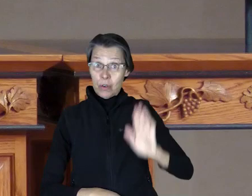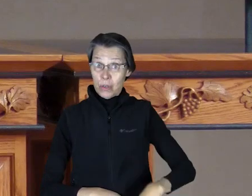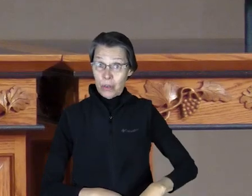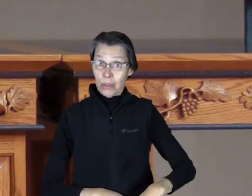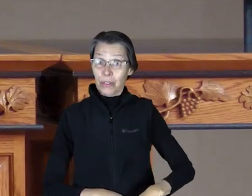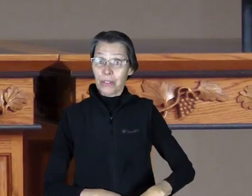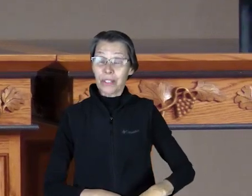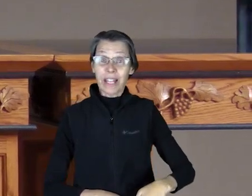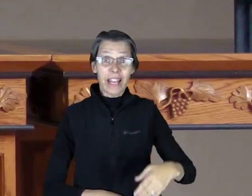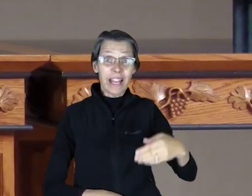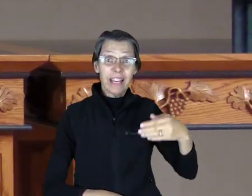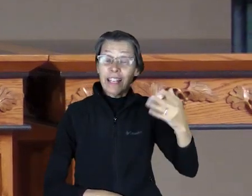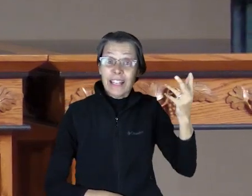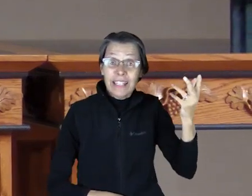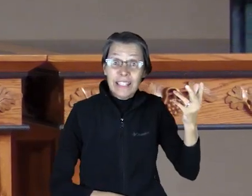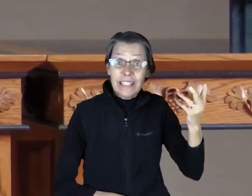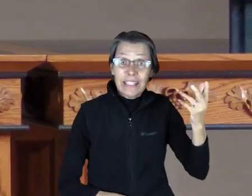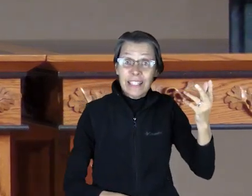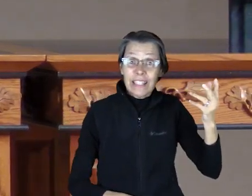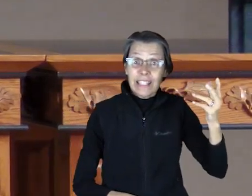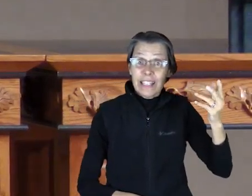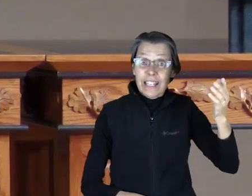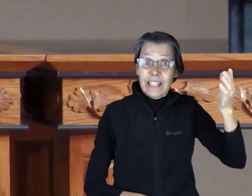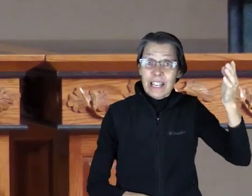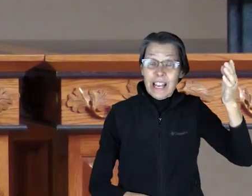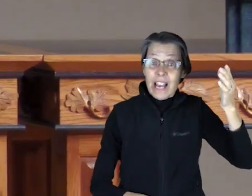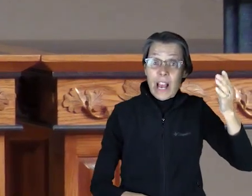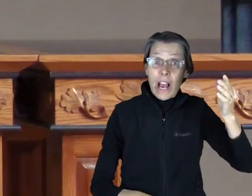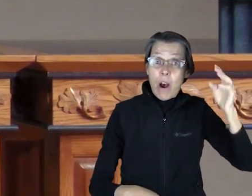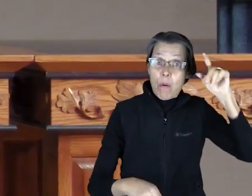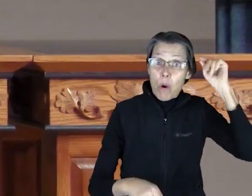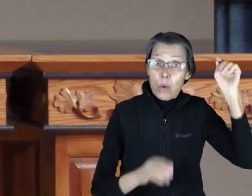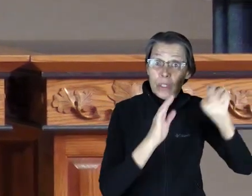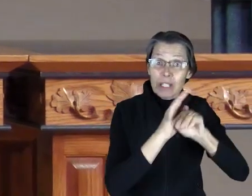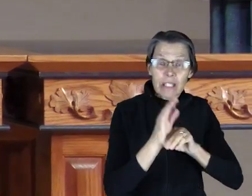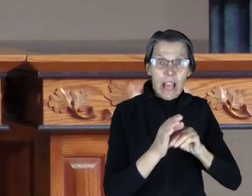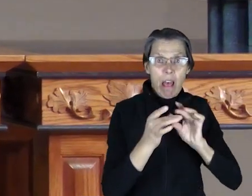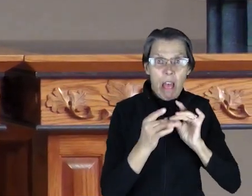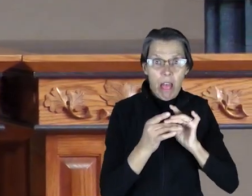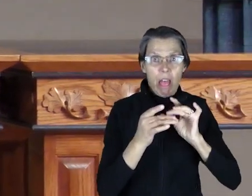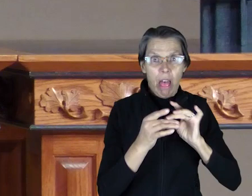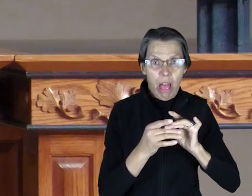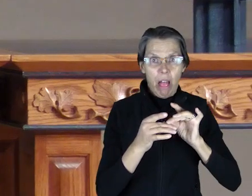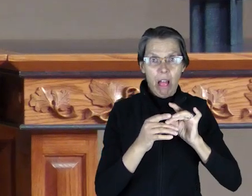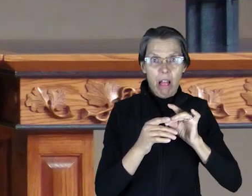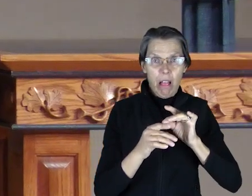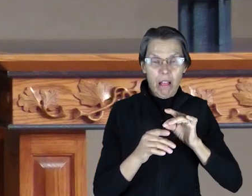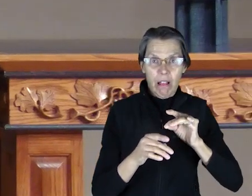people with these actions, he has to have a mouthpiece.